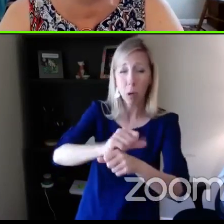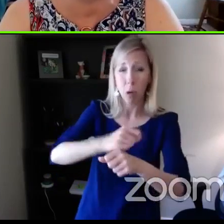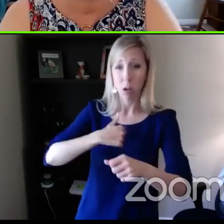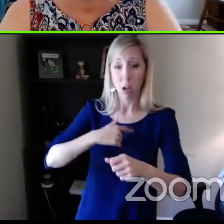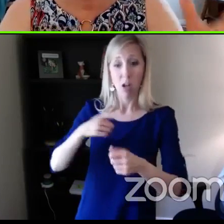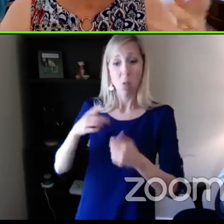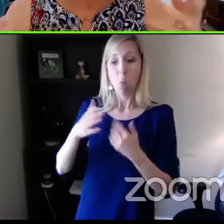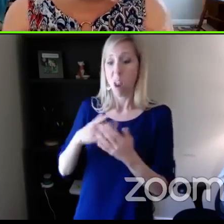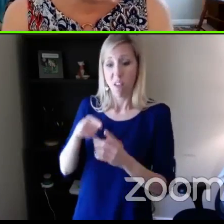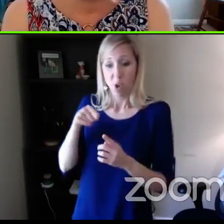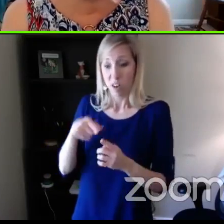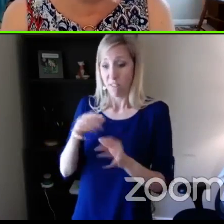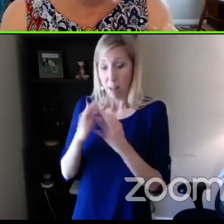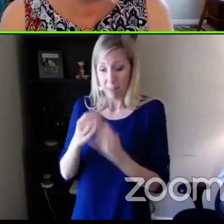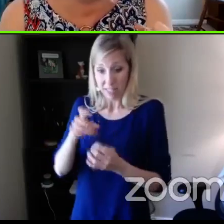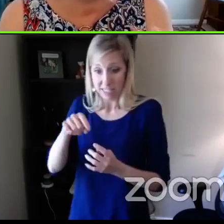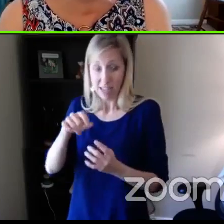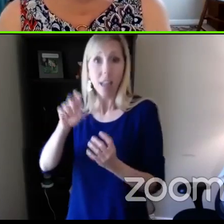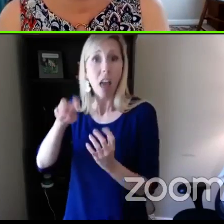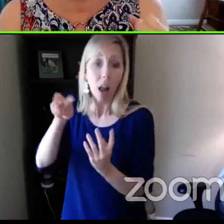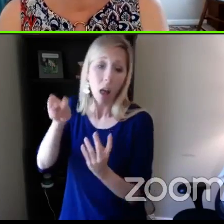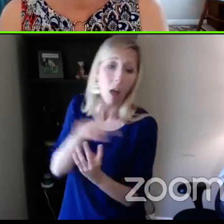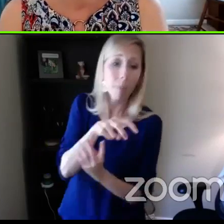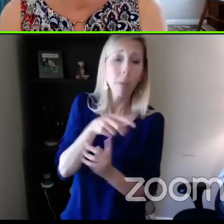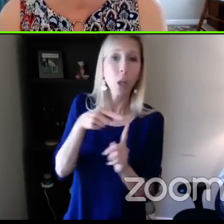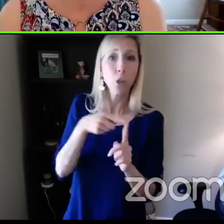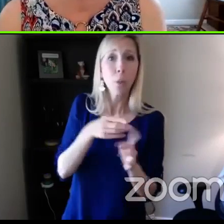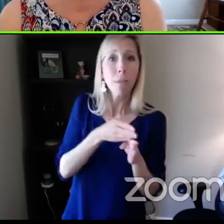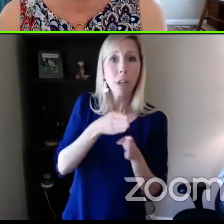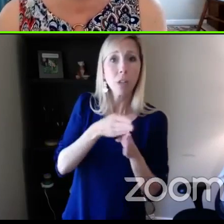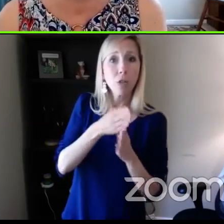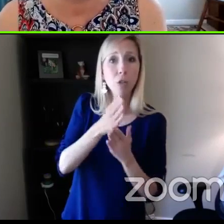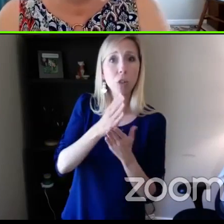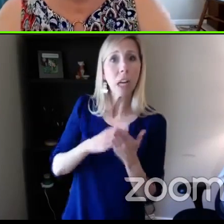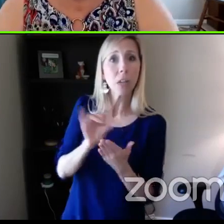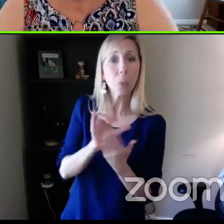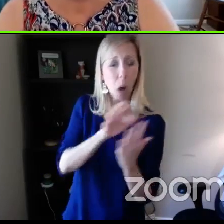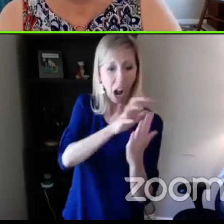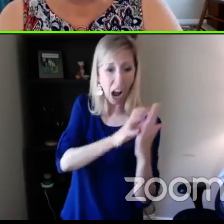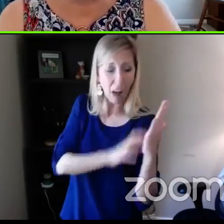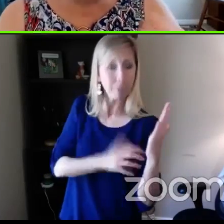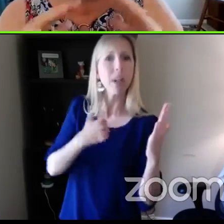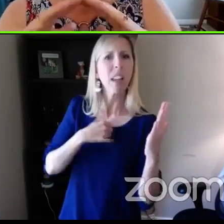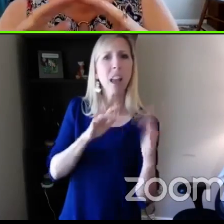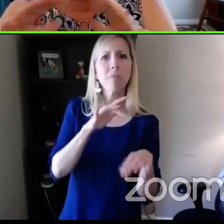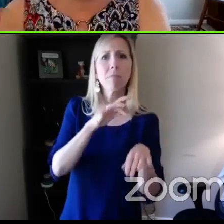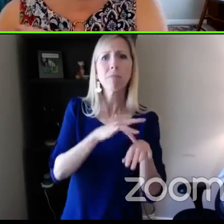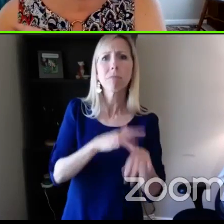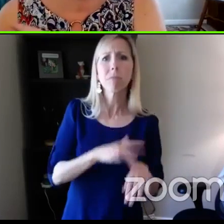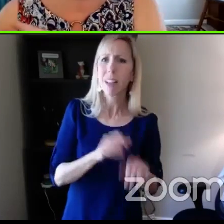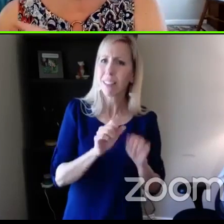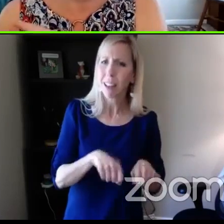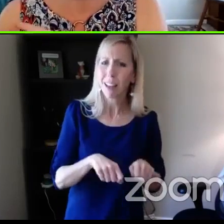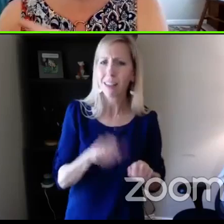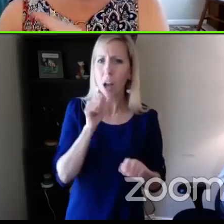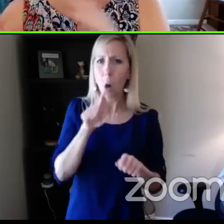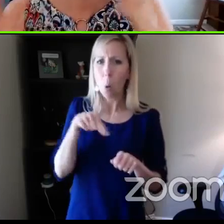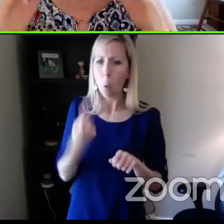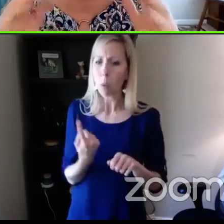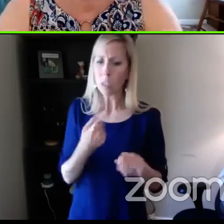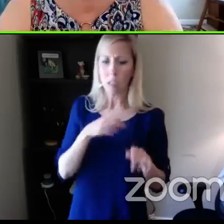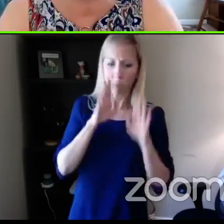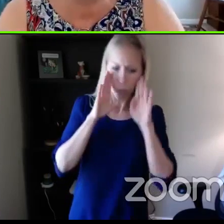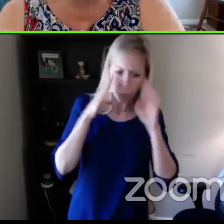professional section and get out of it what they want, what they need, and when they need it. So it's not just geared for